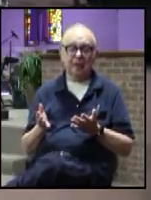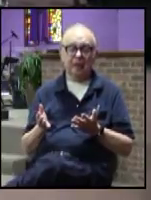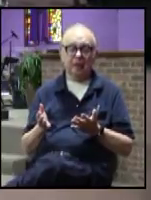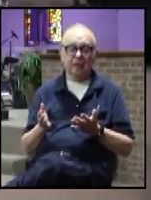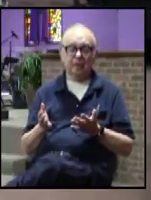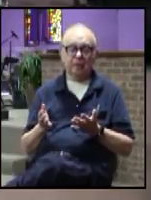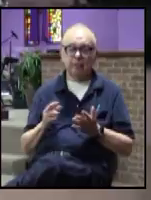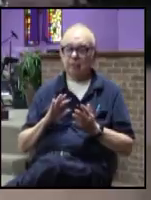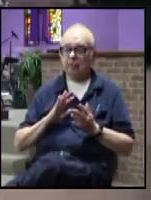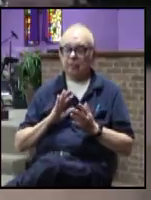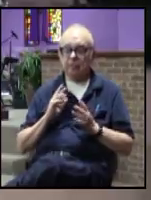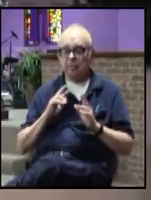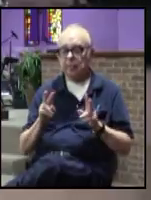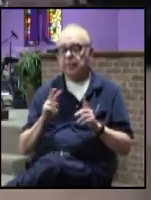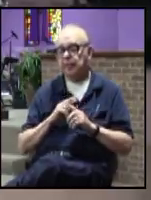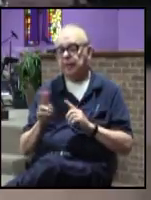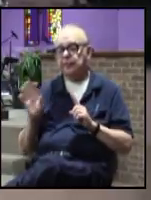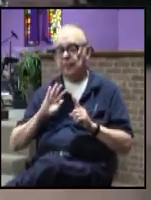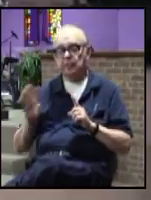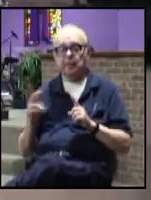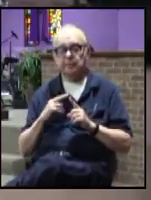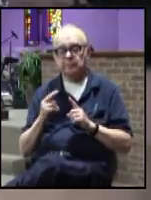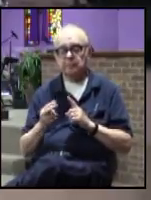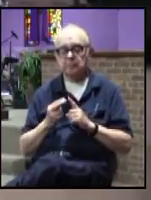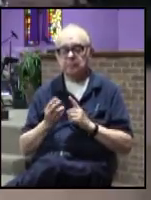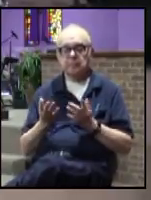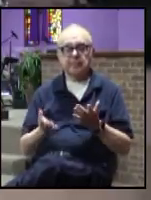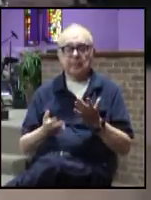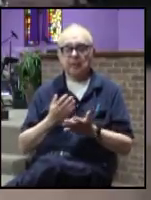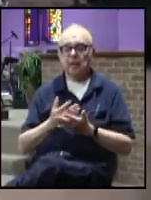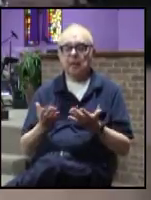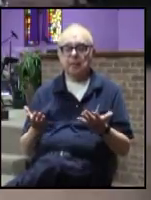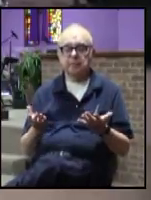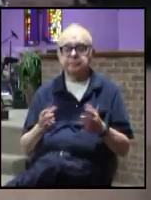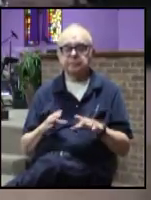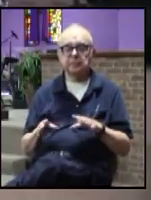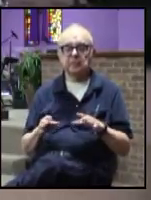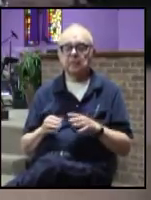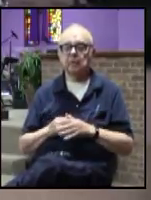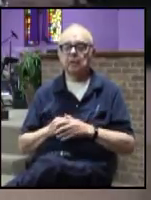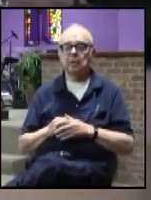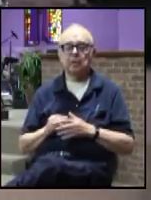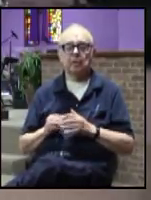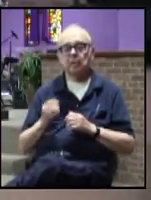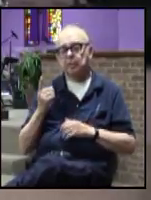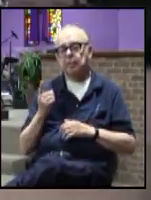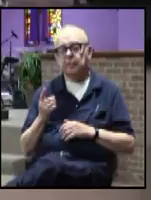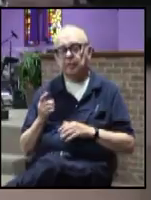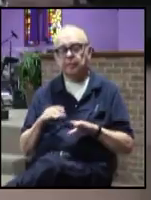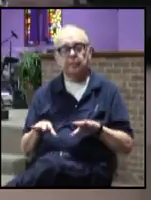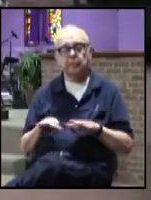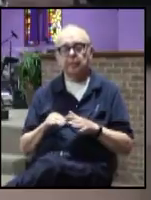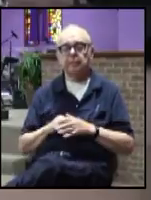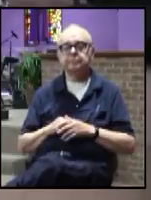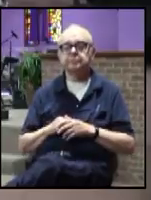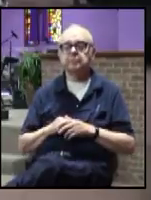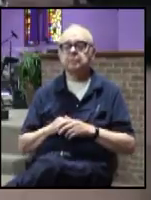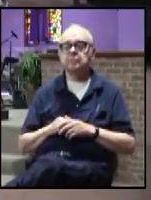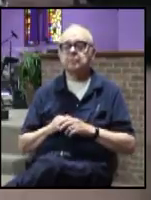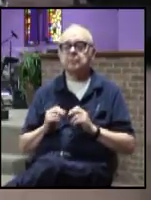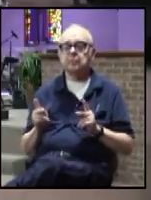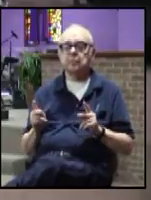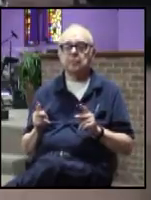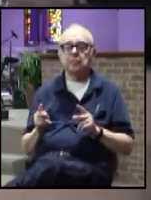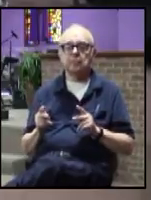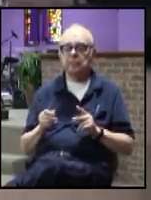And look at it from their point of view. Because maybe there's something that you're doing that you're not understanding that you're doing and you don't see